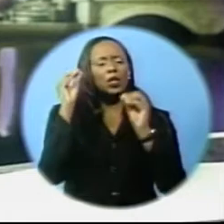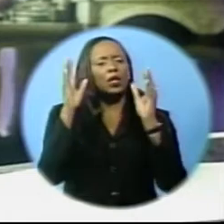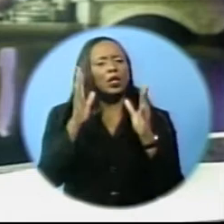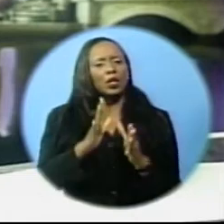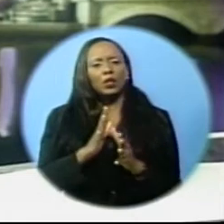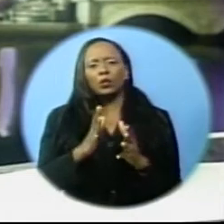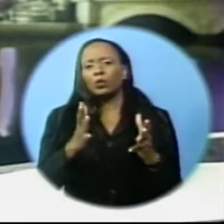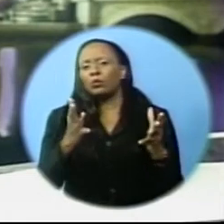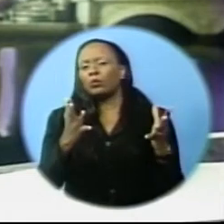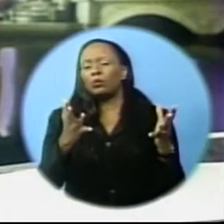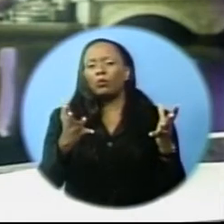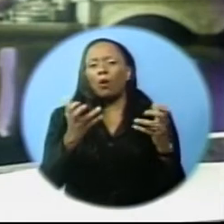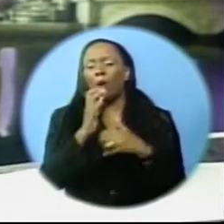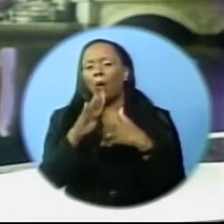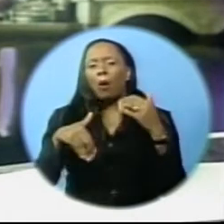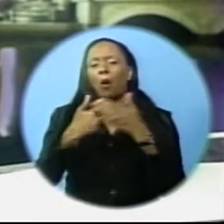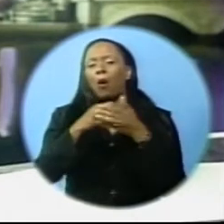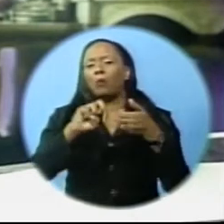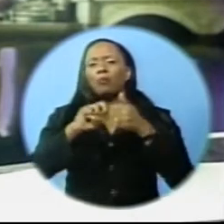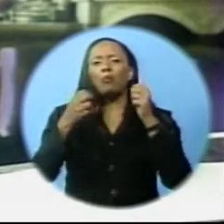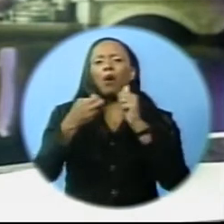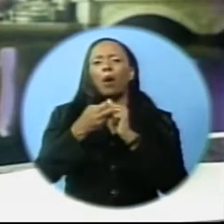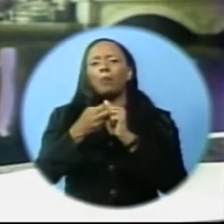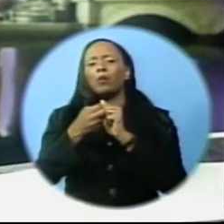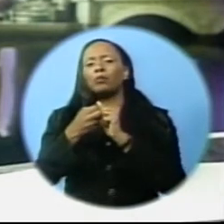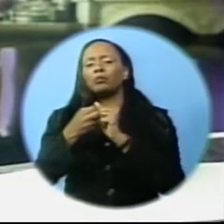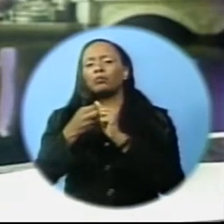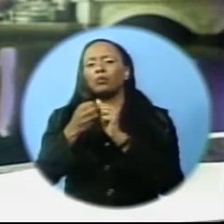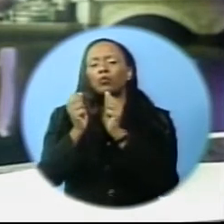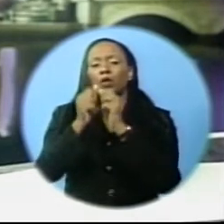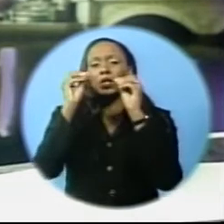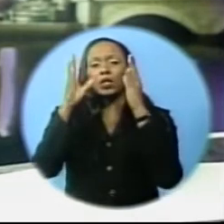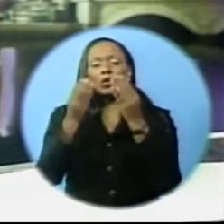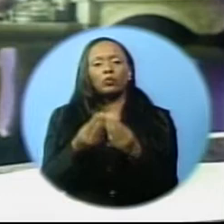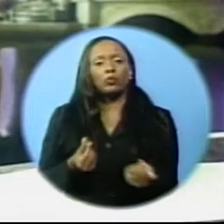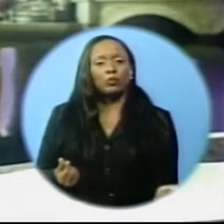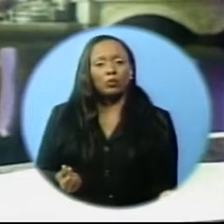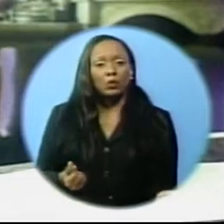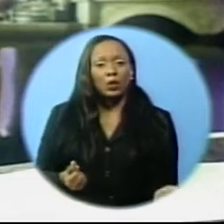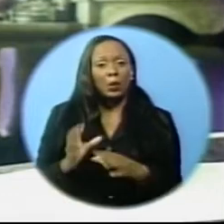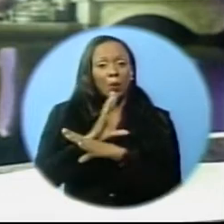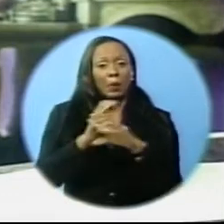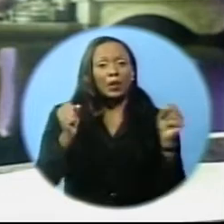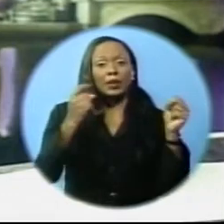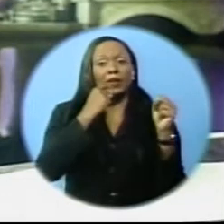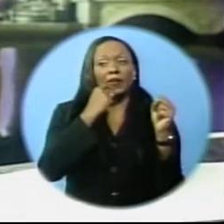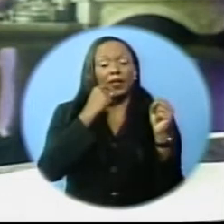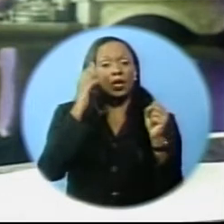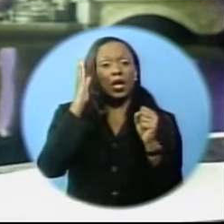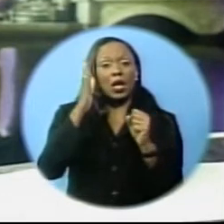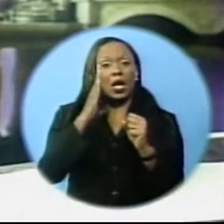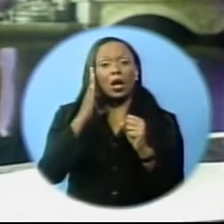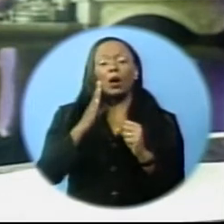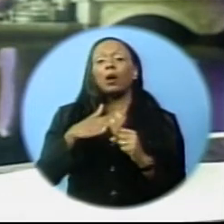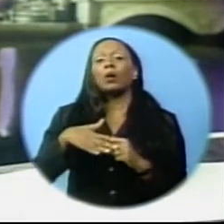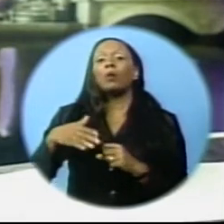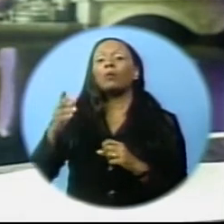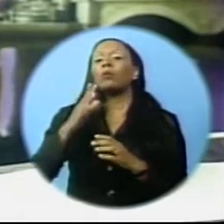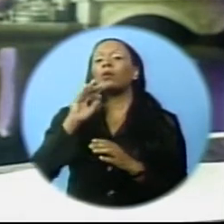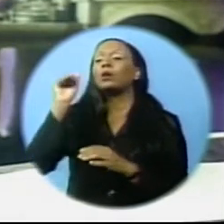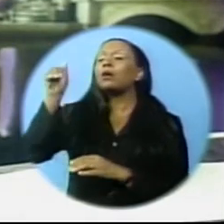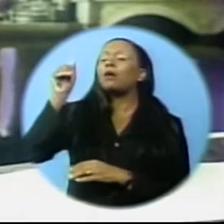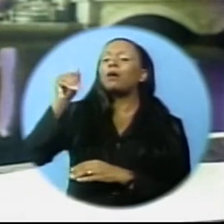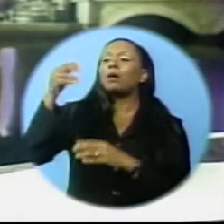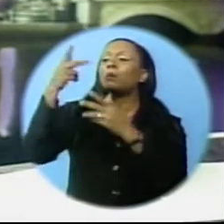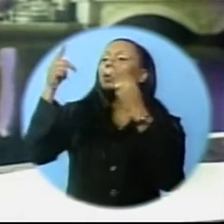to get issues affecting teachers resolved. President Pedro Shepherd says the union will go as high as the Prime Minister. He was speaking